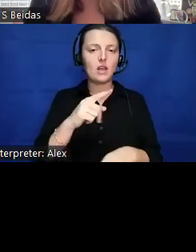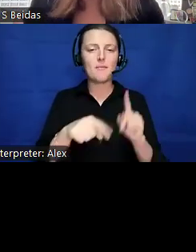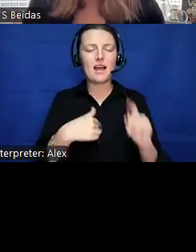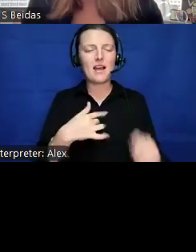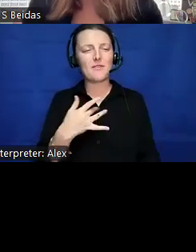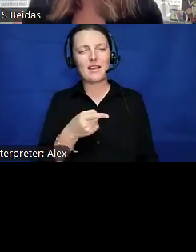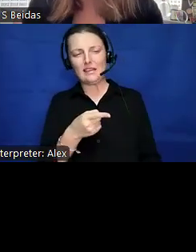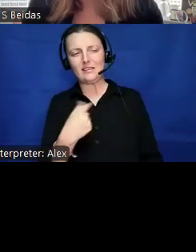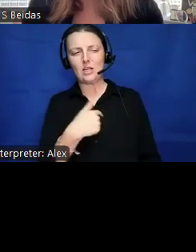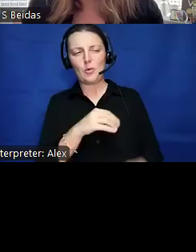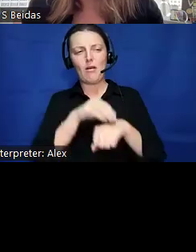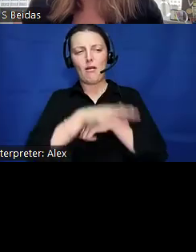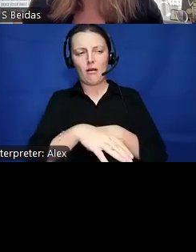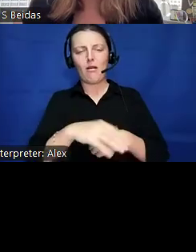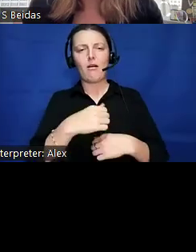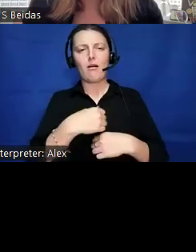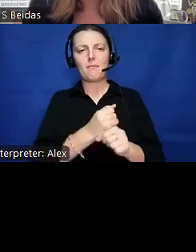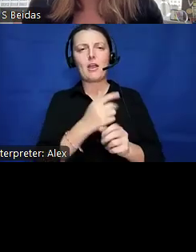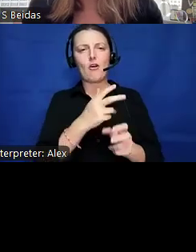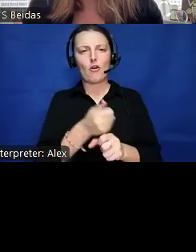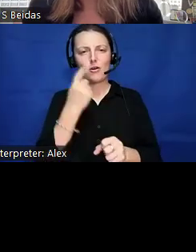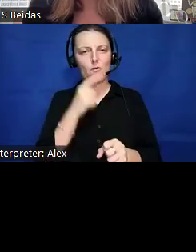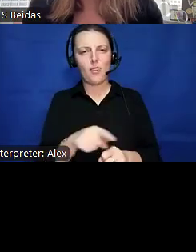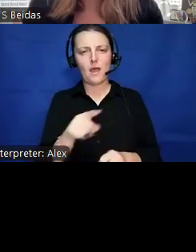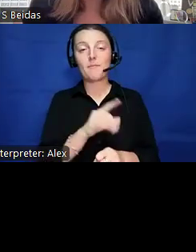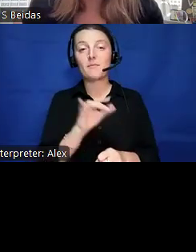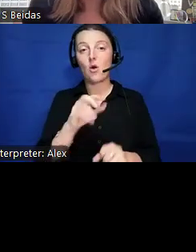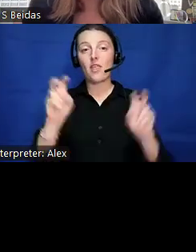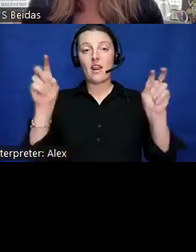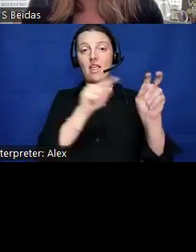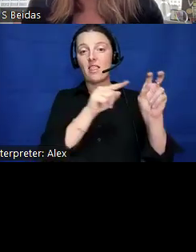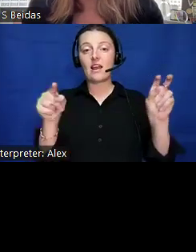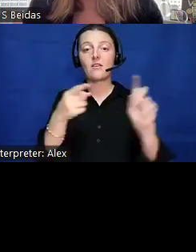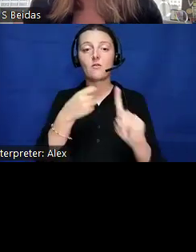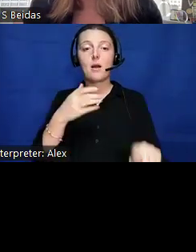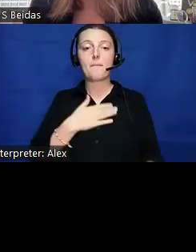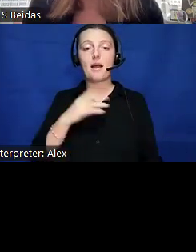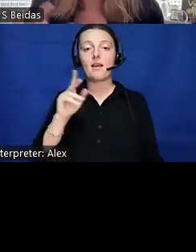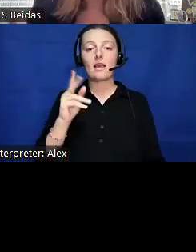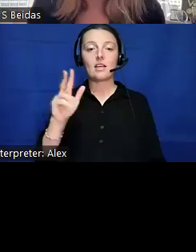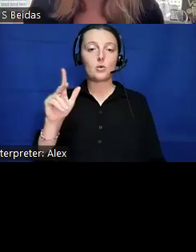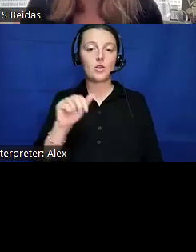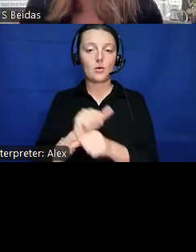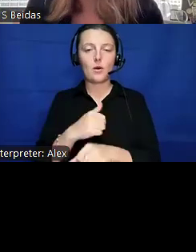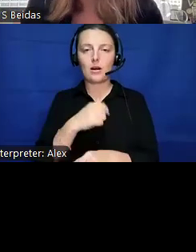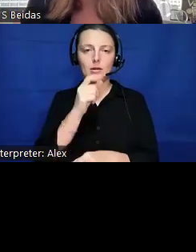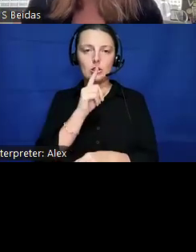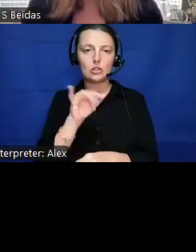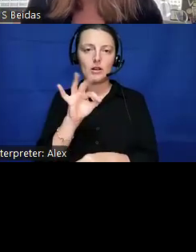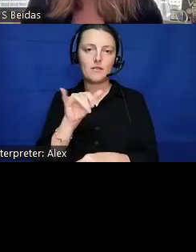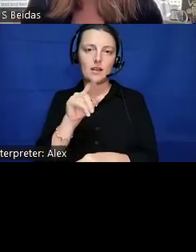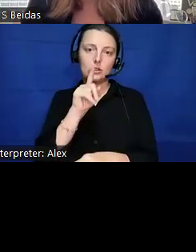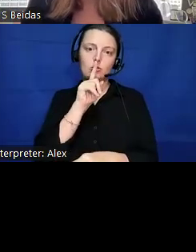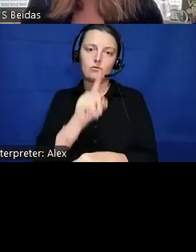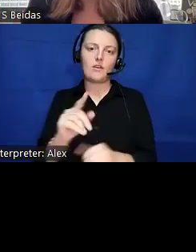them. And you can see here a headline that actually came out of my K23 work, which I don't know is completely fair because we did see change in behavior,